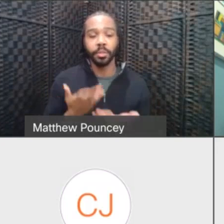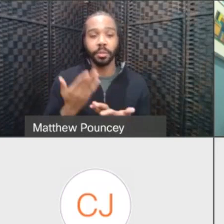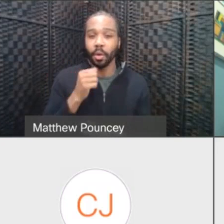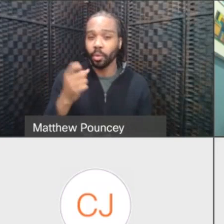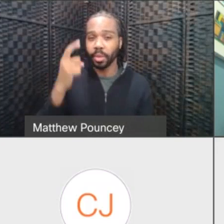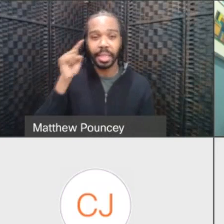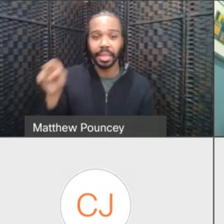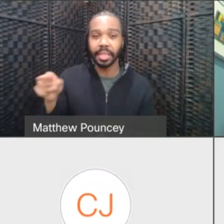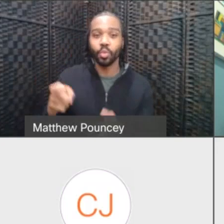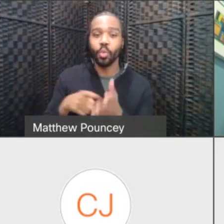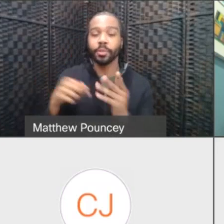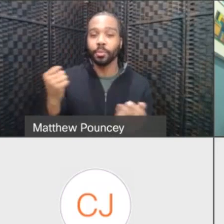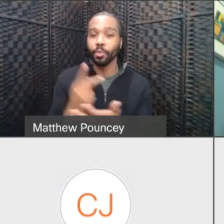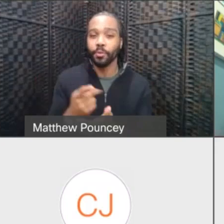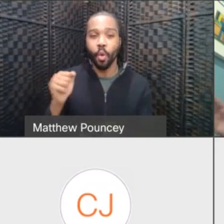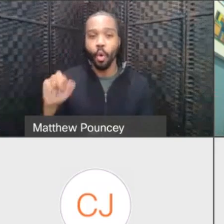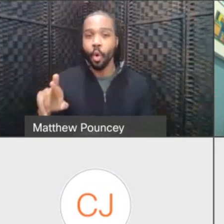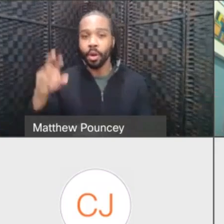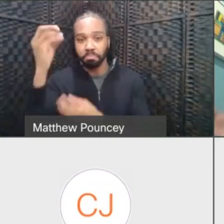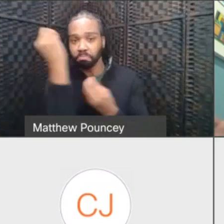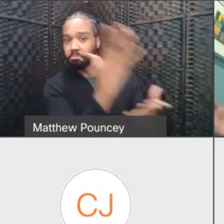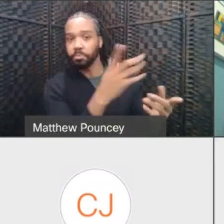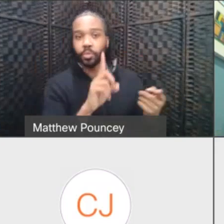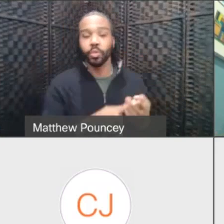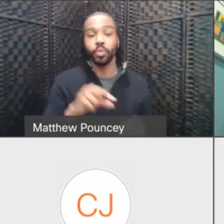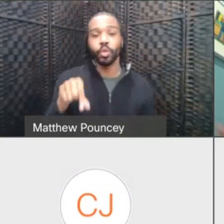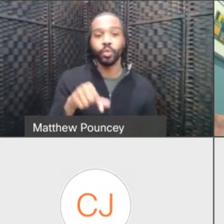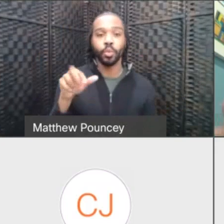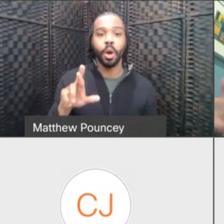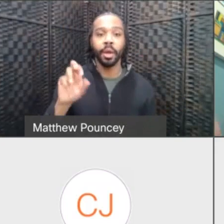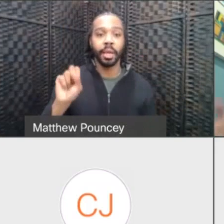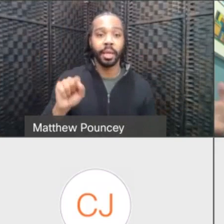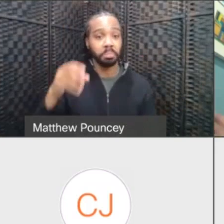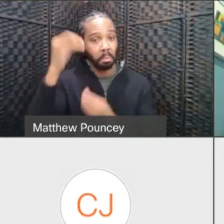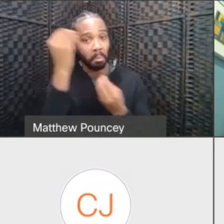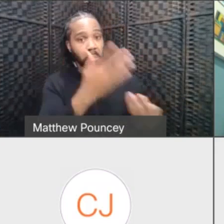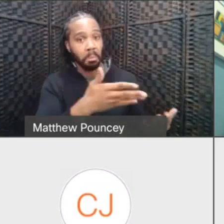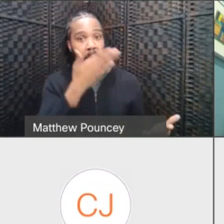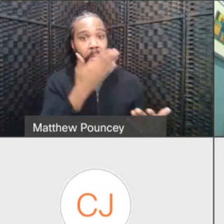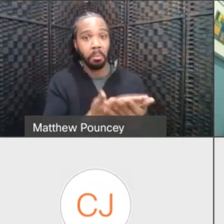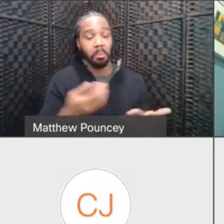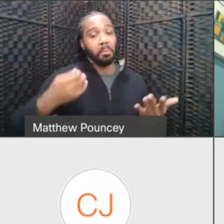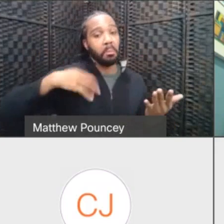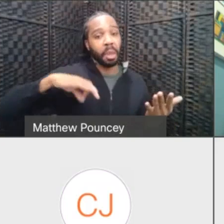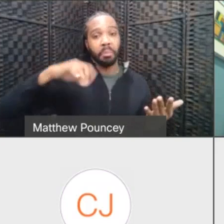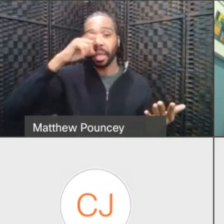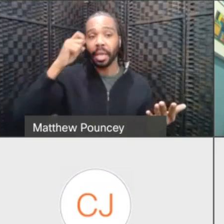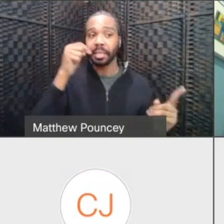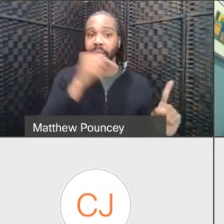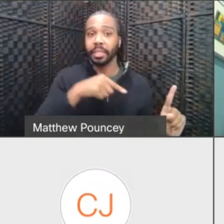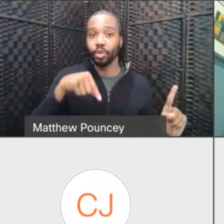QRS. Notice to the QRS is helpful because the QRSs should be aware of what's happening in your various